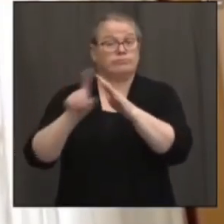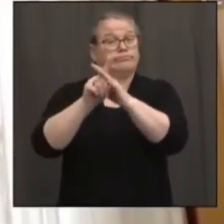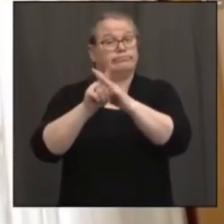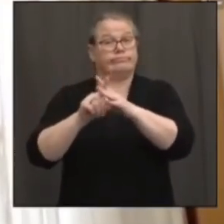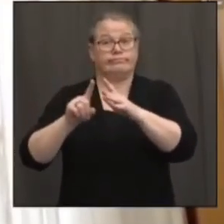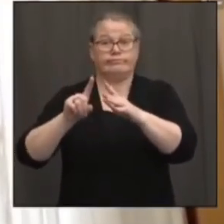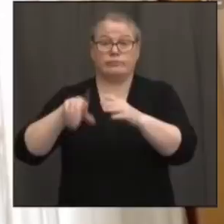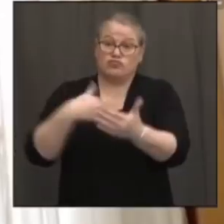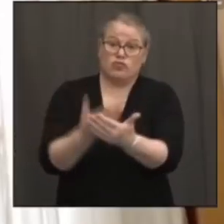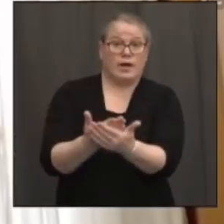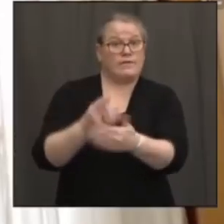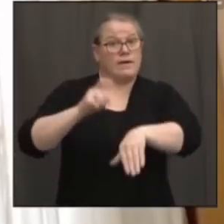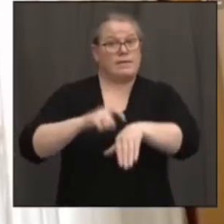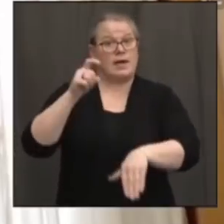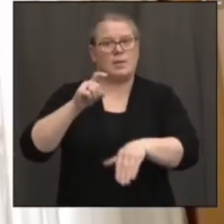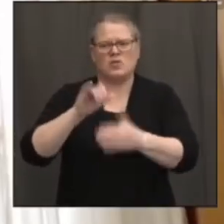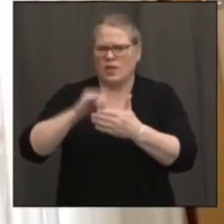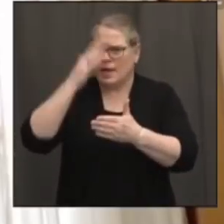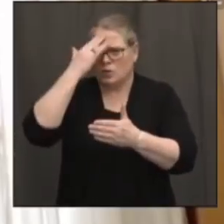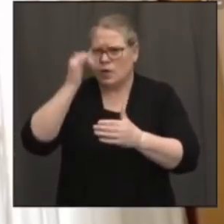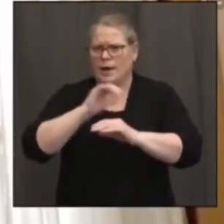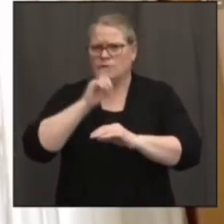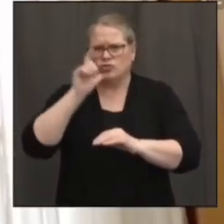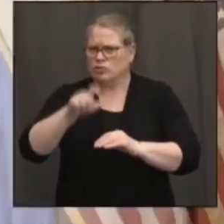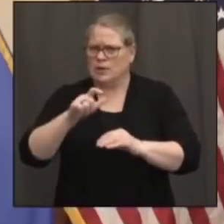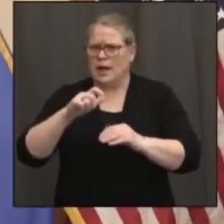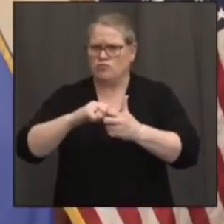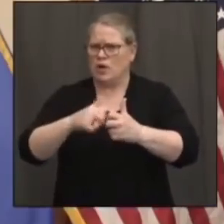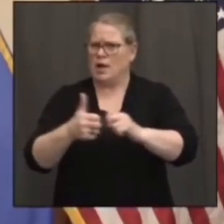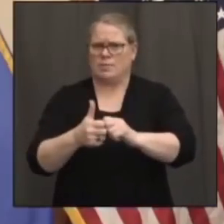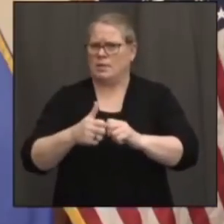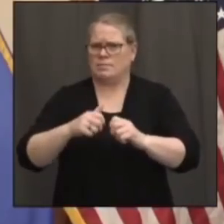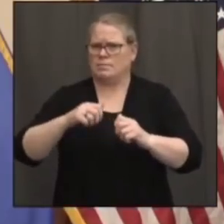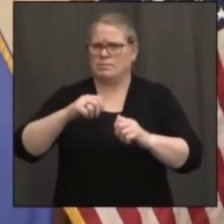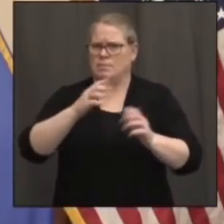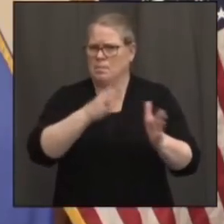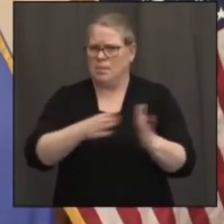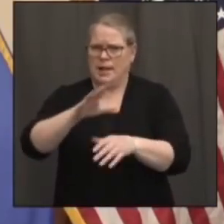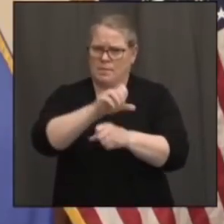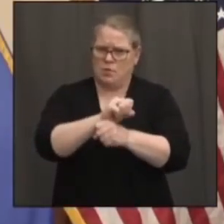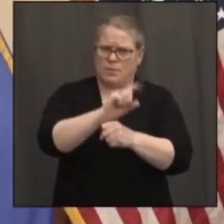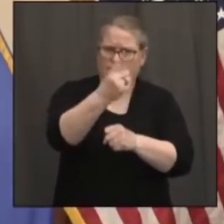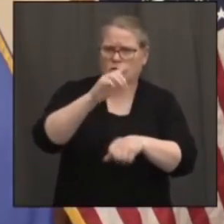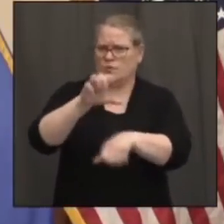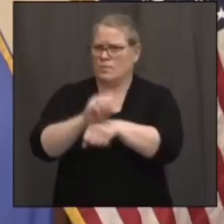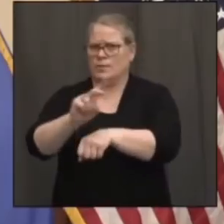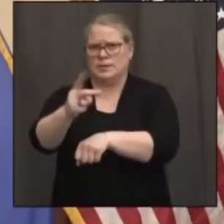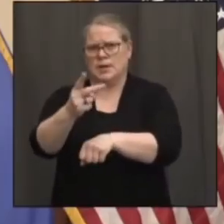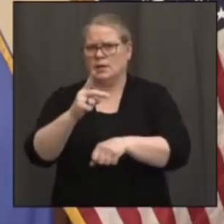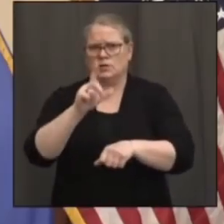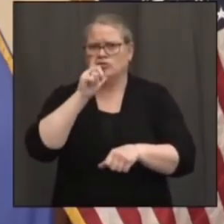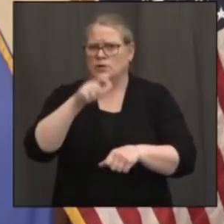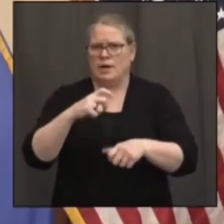on time. So that's why I say there really shouldn't be any issues there. Okay, thank you.